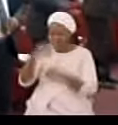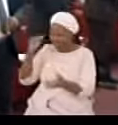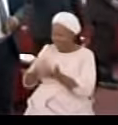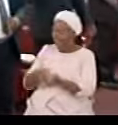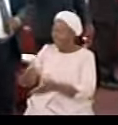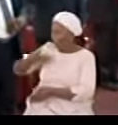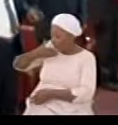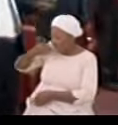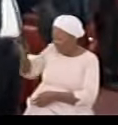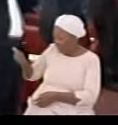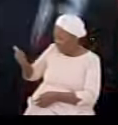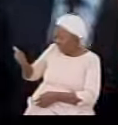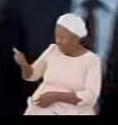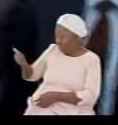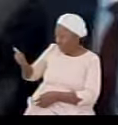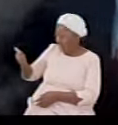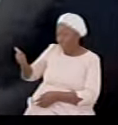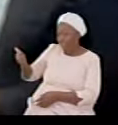very well.